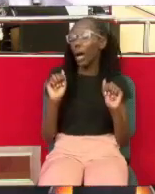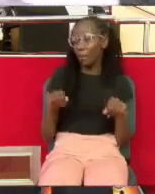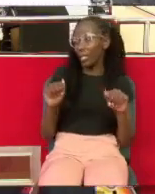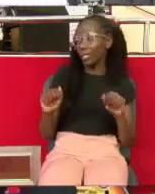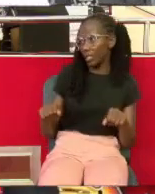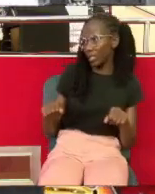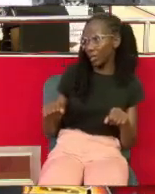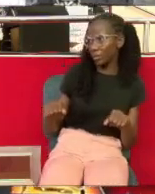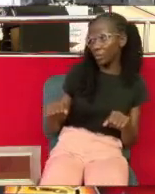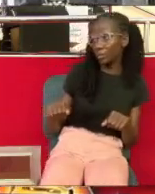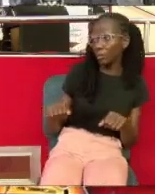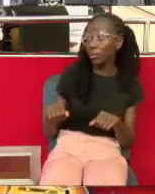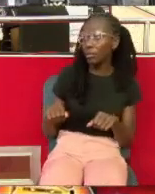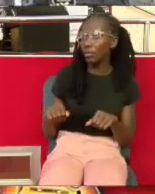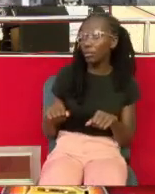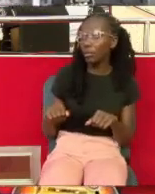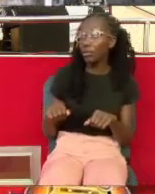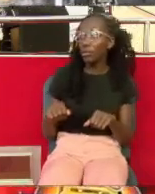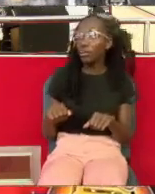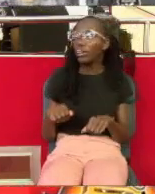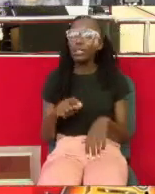that he needs is you to hand over.